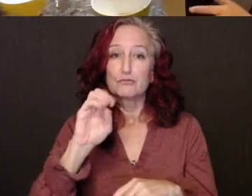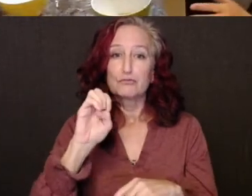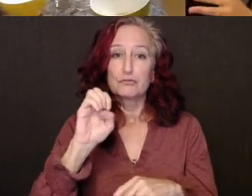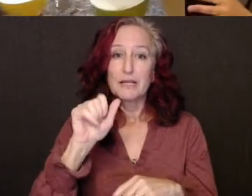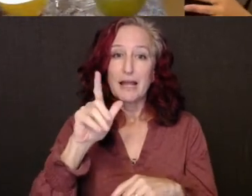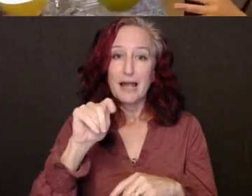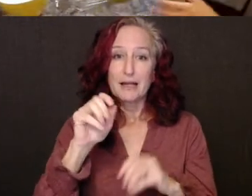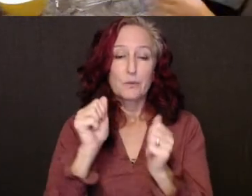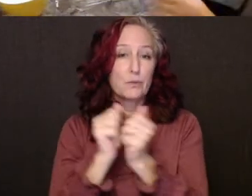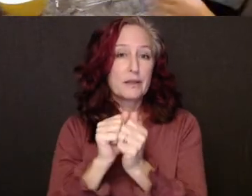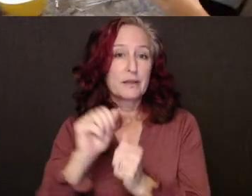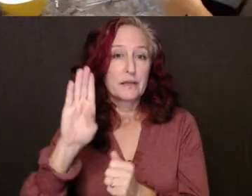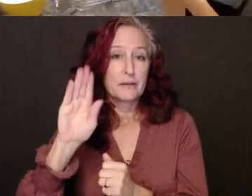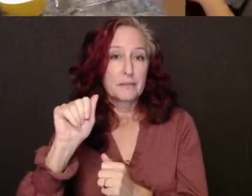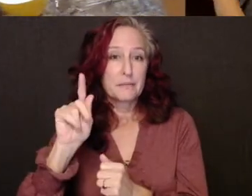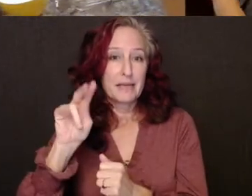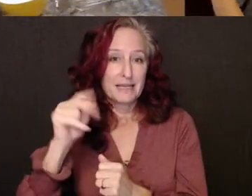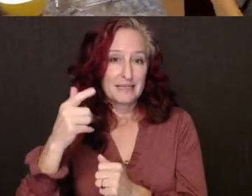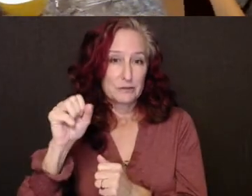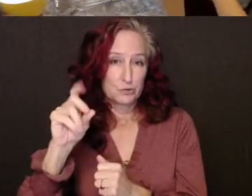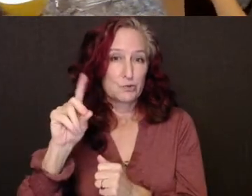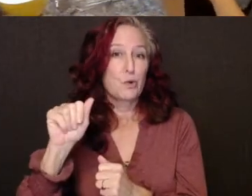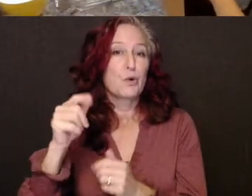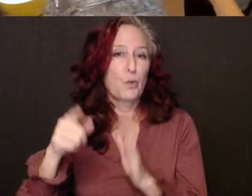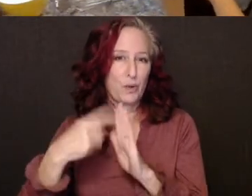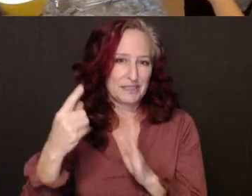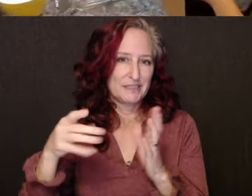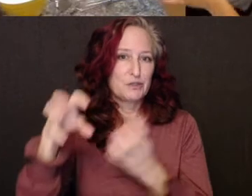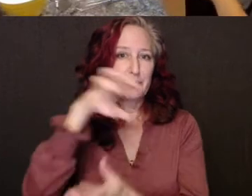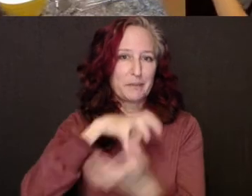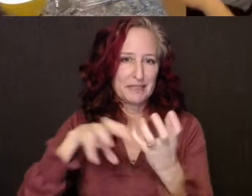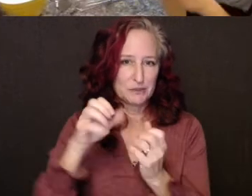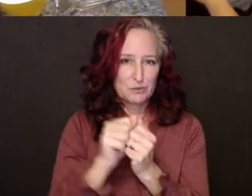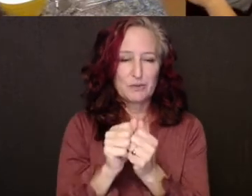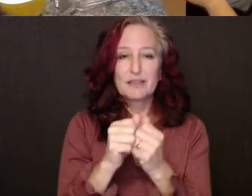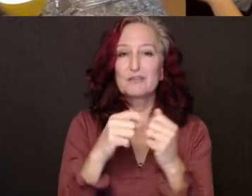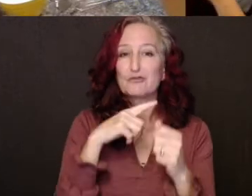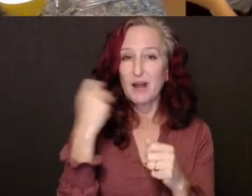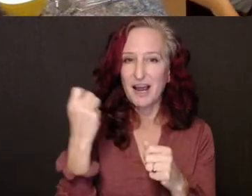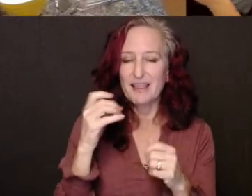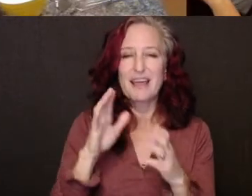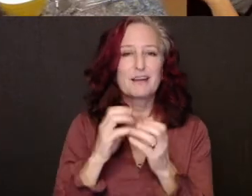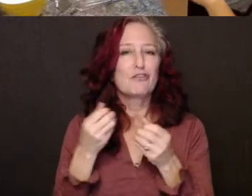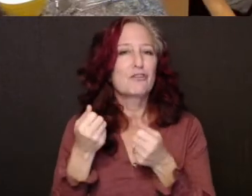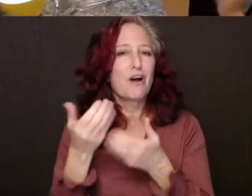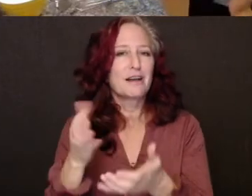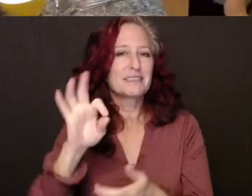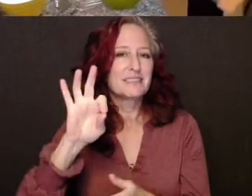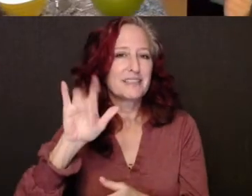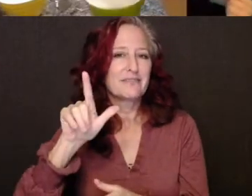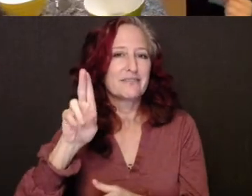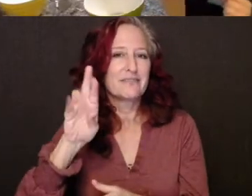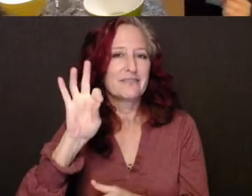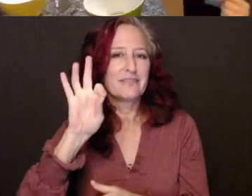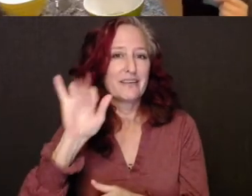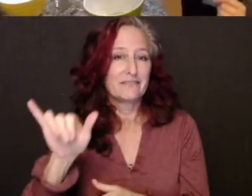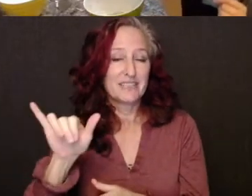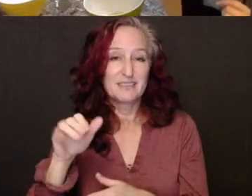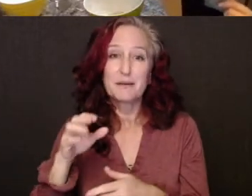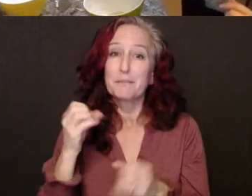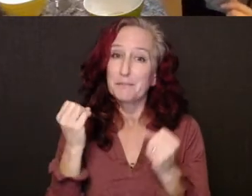vinegar, when you pour it into the milk, it does kind of a little, curdling action, not a lot, but just very